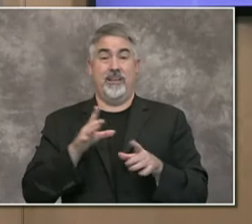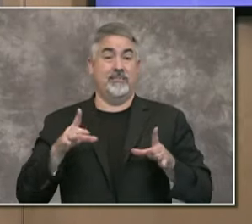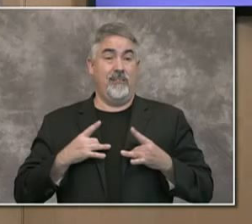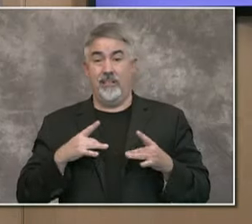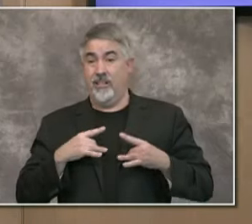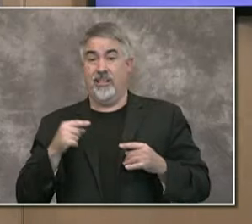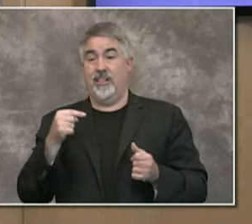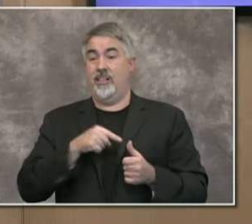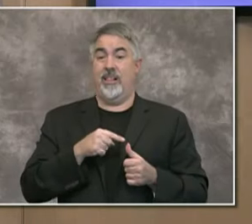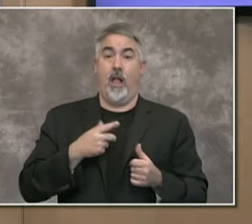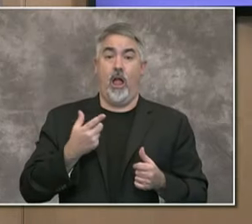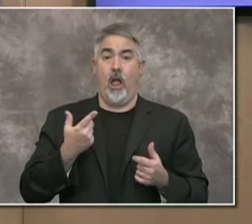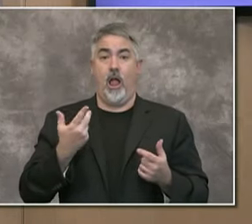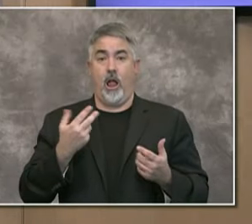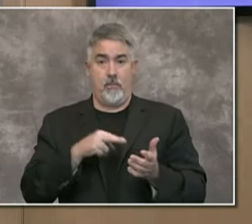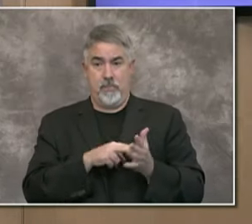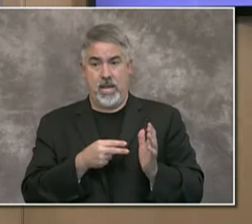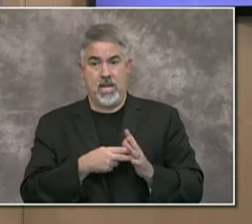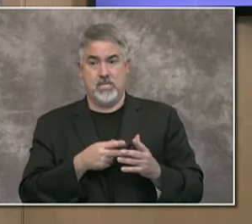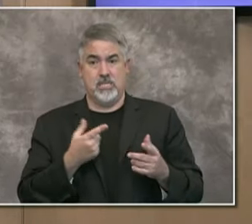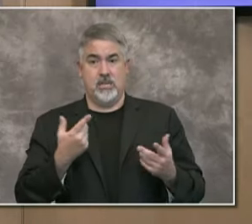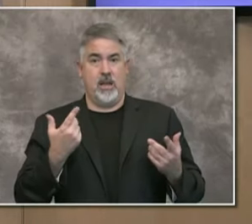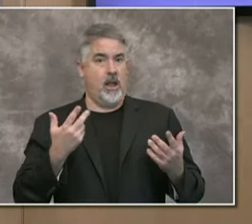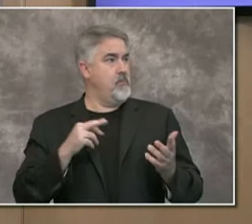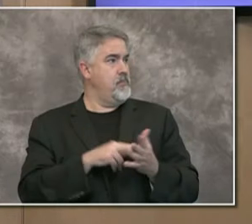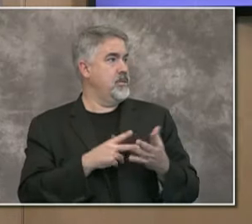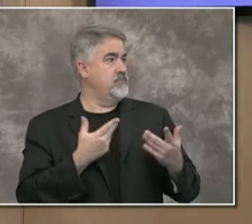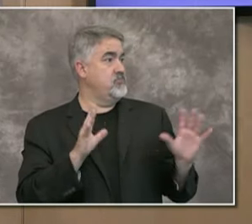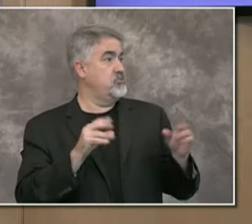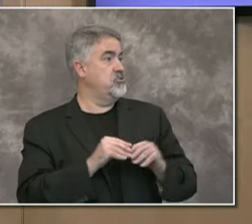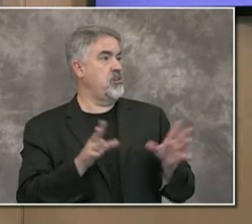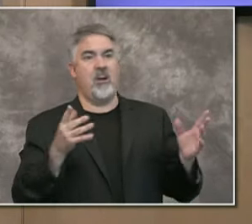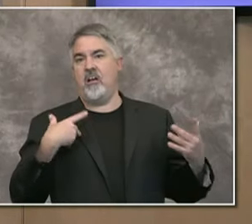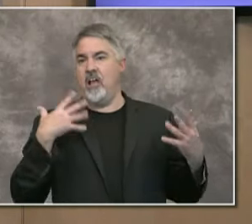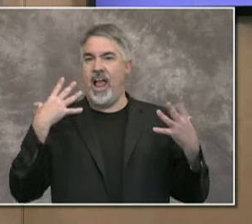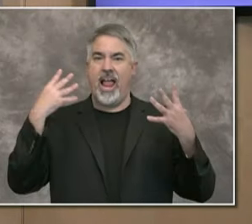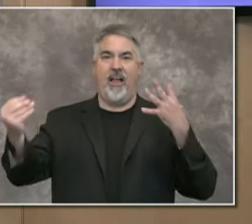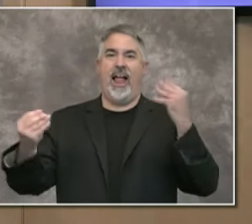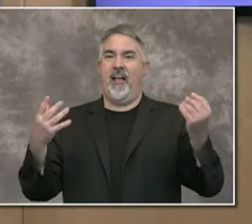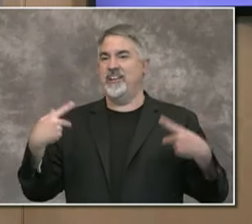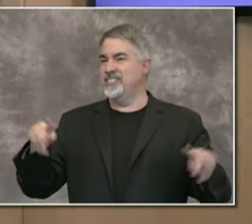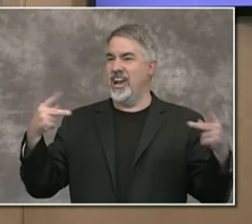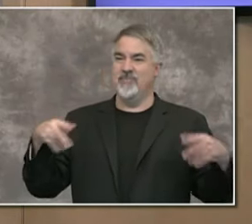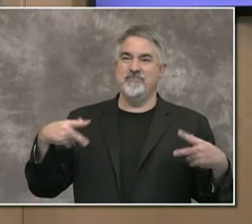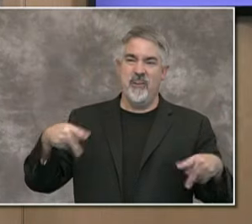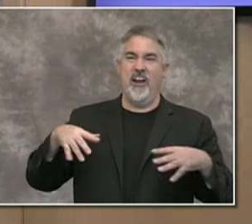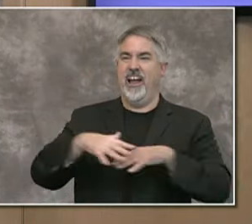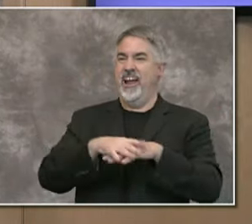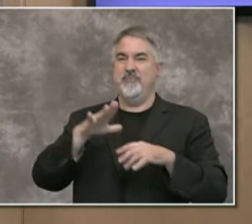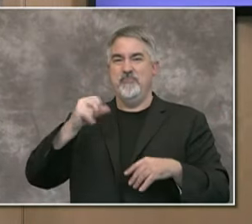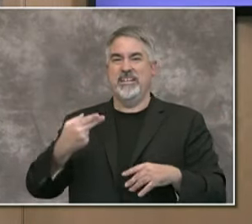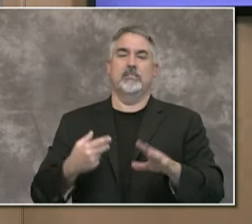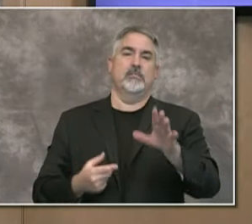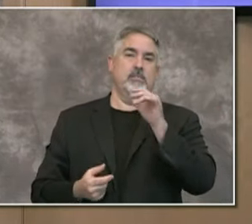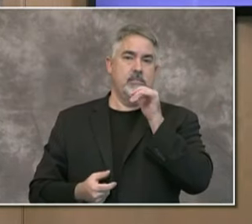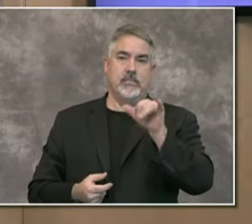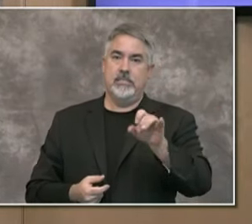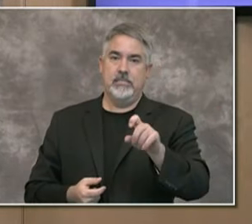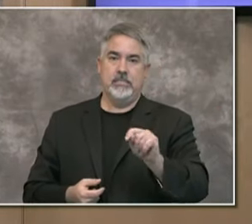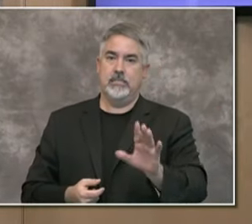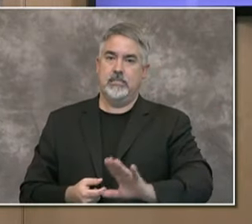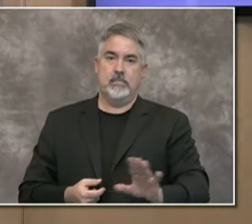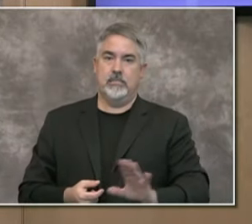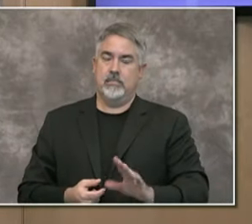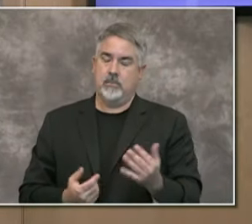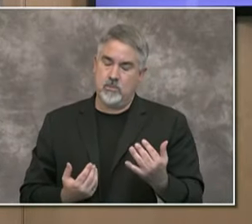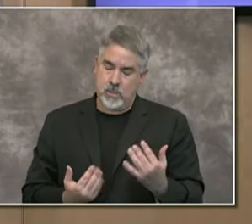an interpretation to get ready to go out and do our thing. So in that context, is it